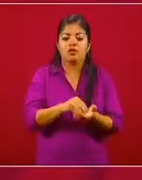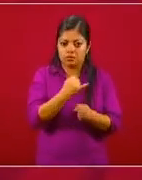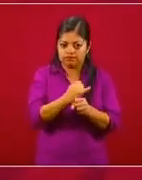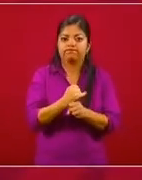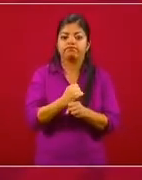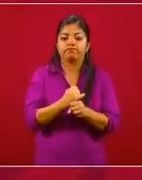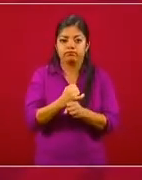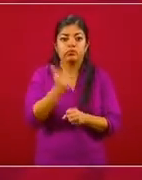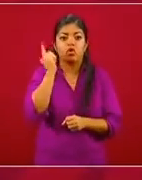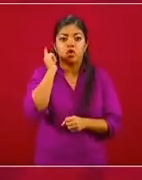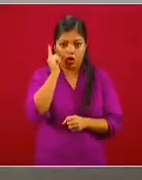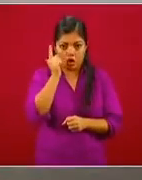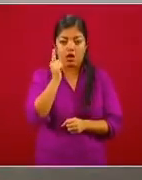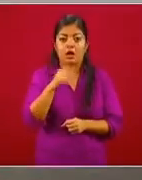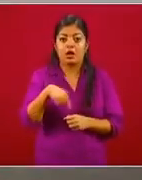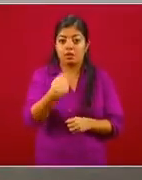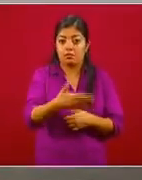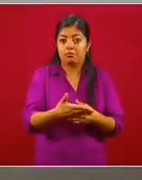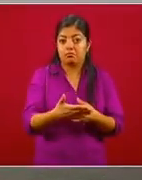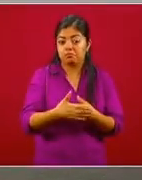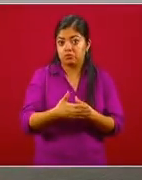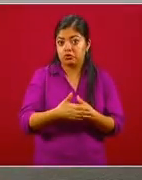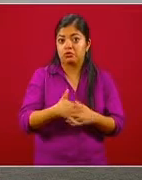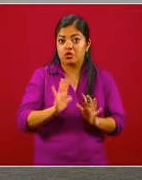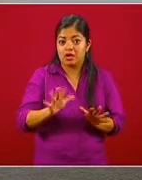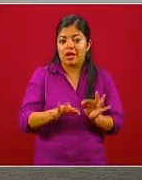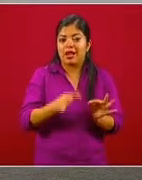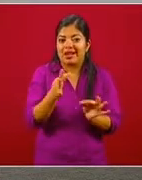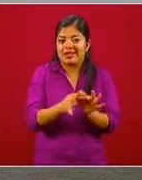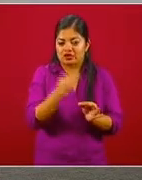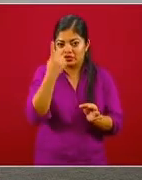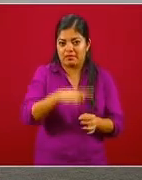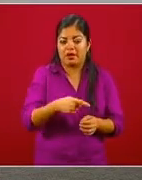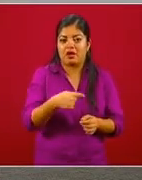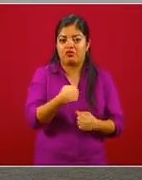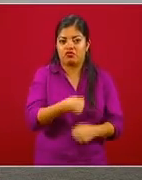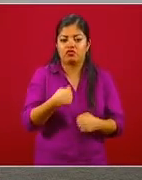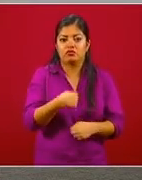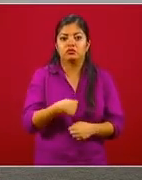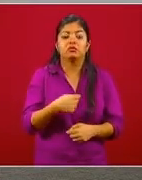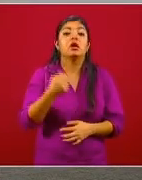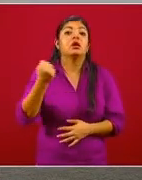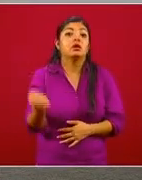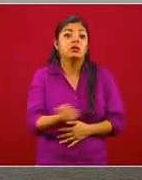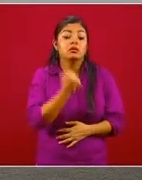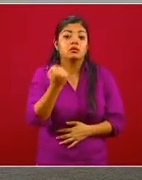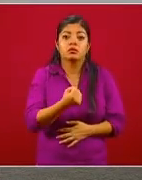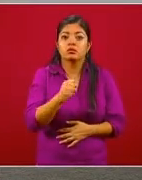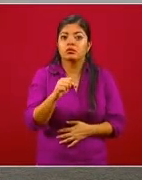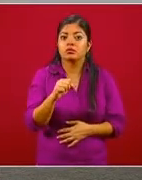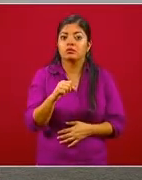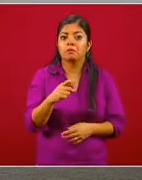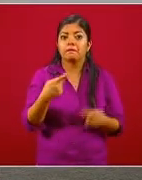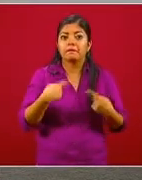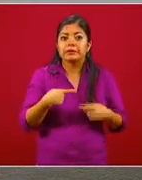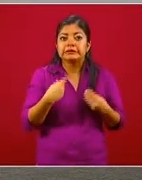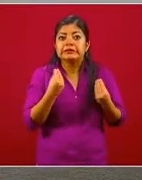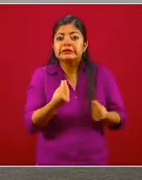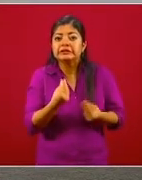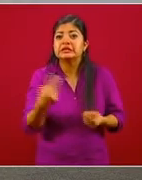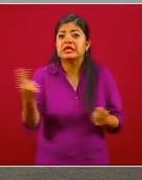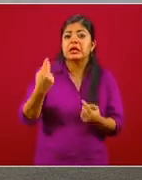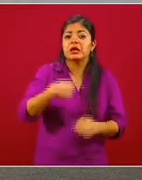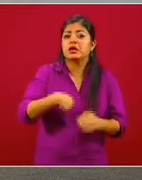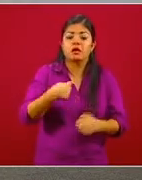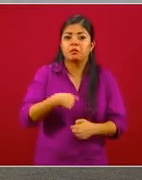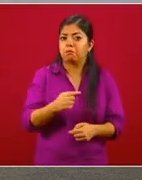manufactured in Mexico, I don't think they are operating currently, but the project continues. And fortunately,